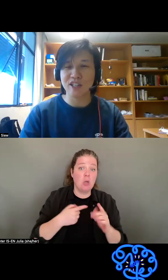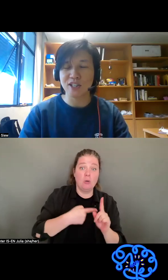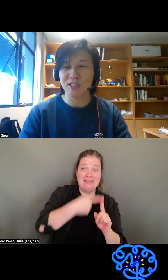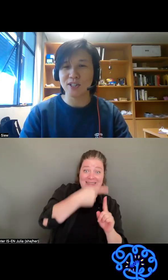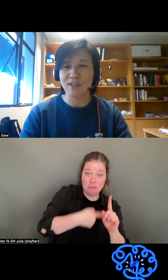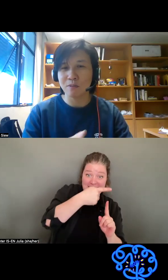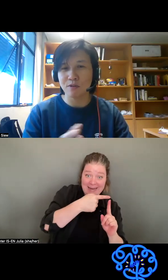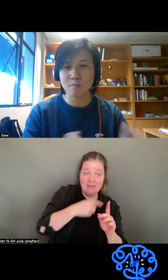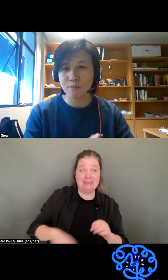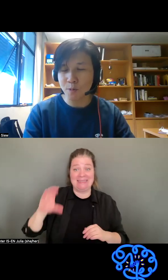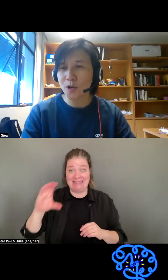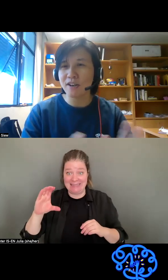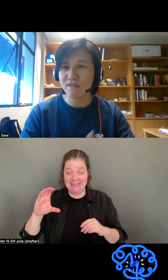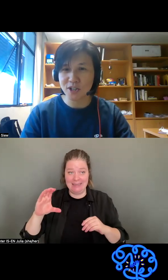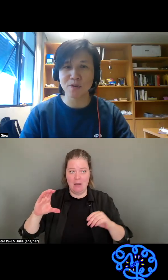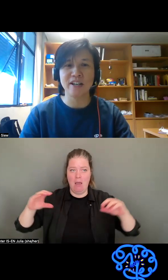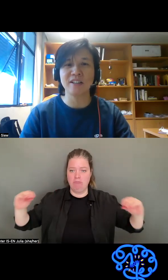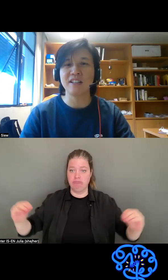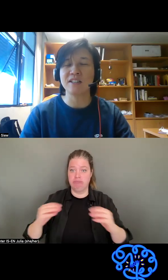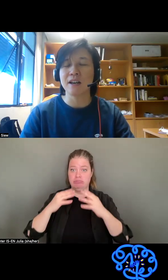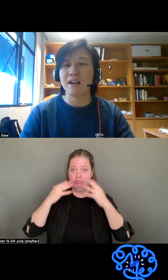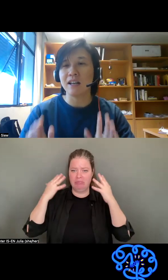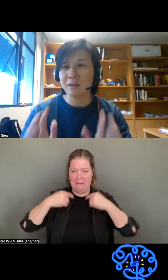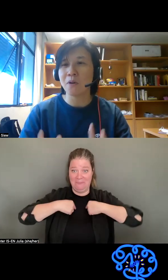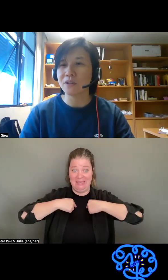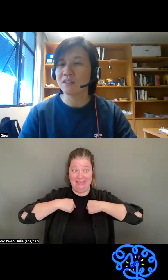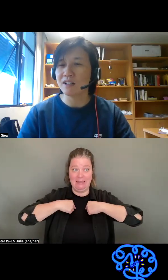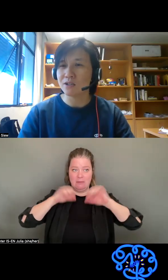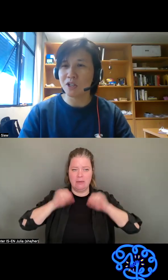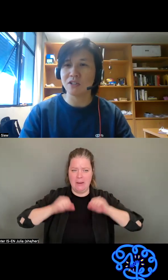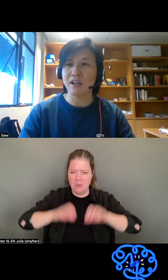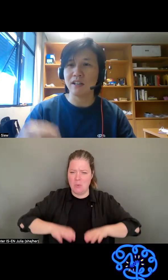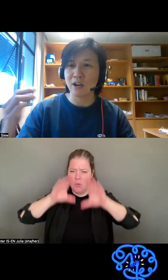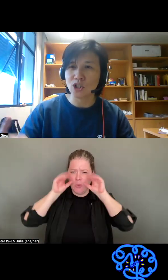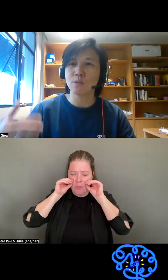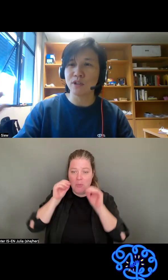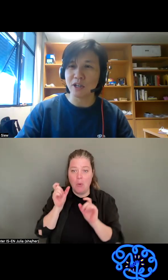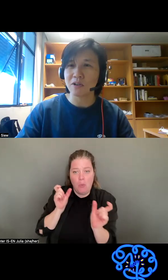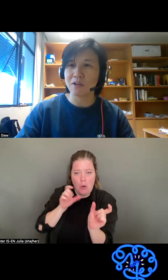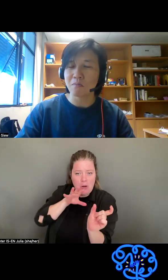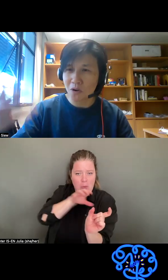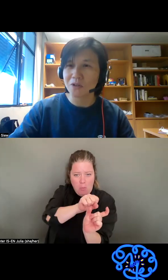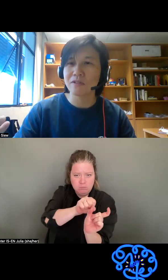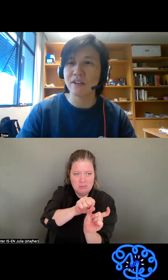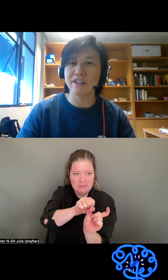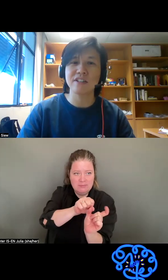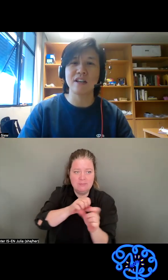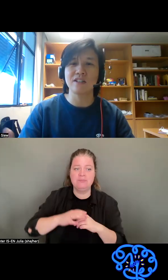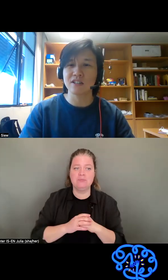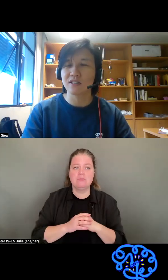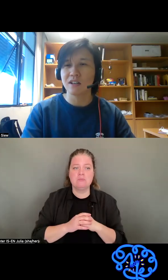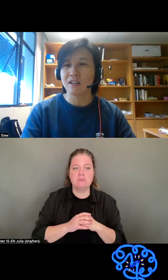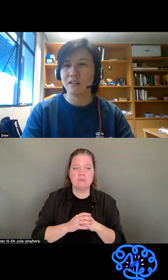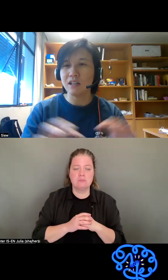word recognition in both spoken and visual modalities. And the important thing is to make sure that they are contributing more variance